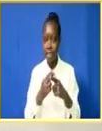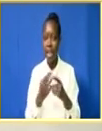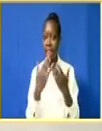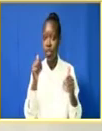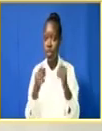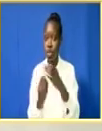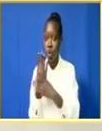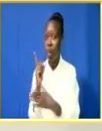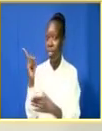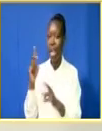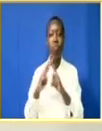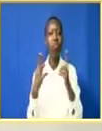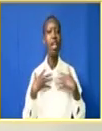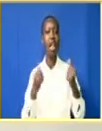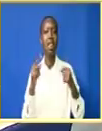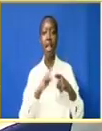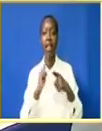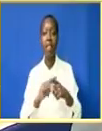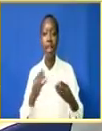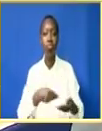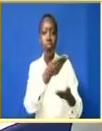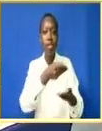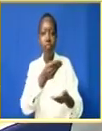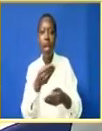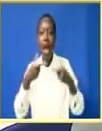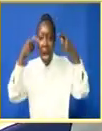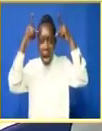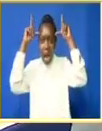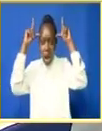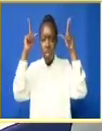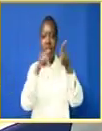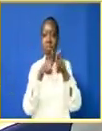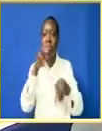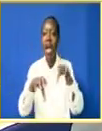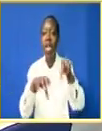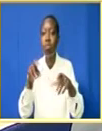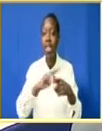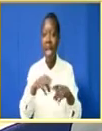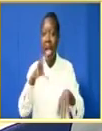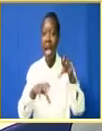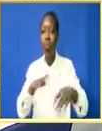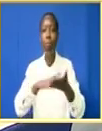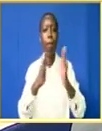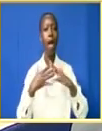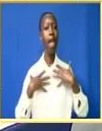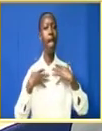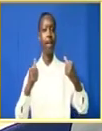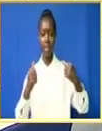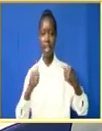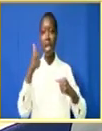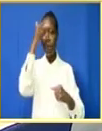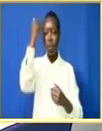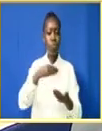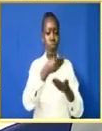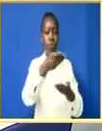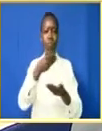Mm. You feed it to the cows, you feed it to the animals, the animals become very healthy. Very healthy. Yes. Because you are feeding them